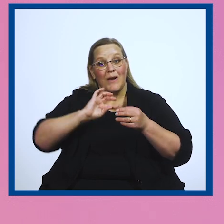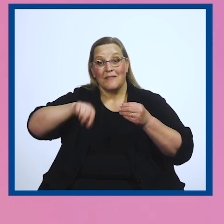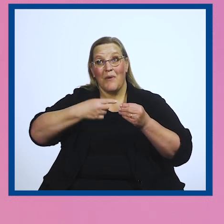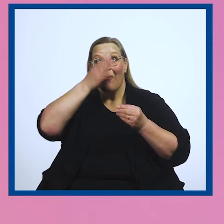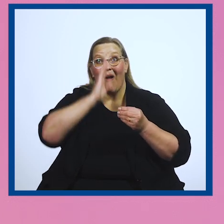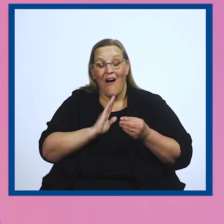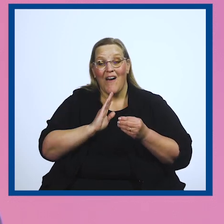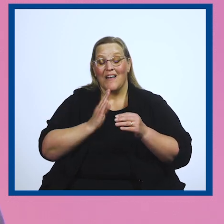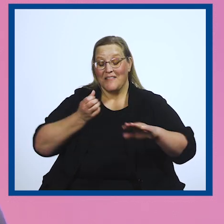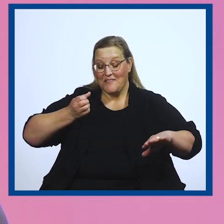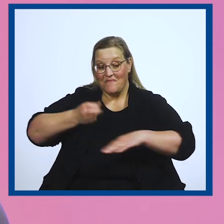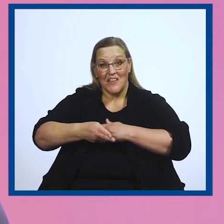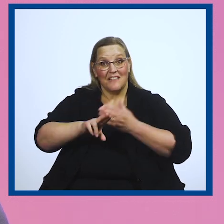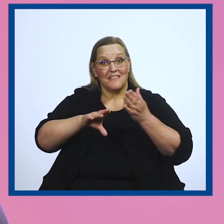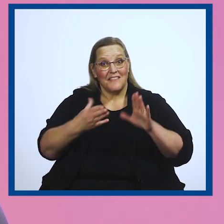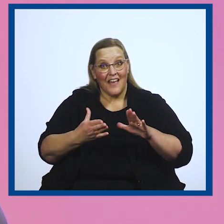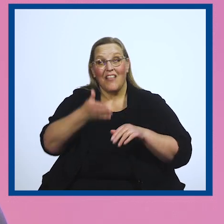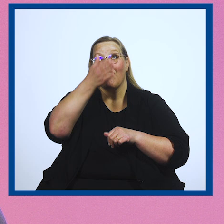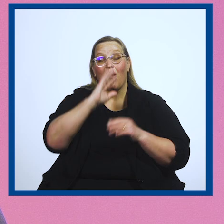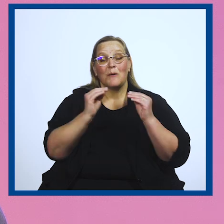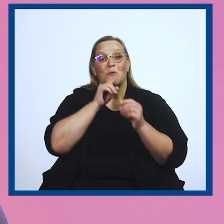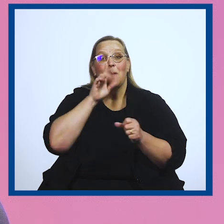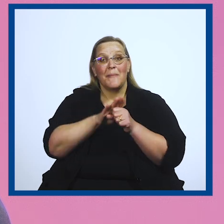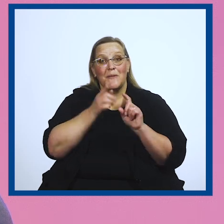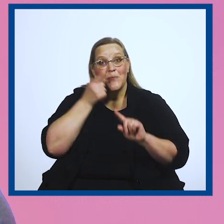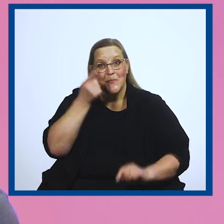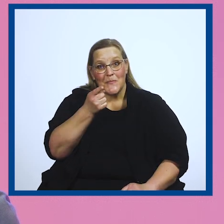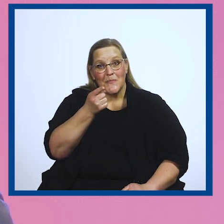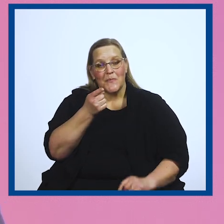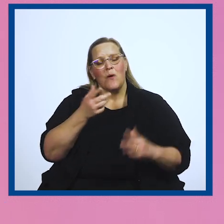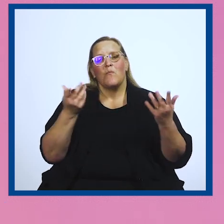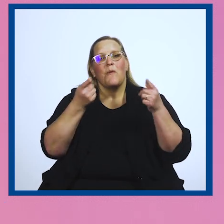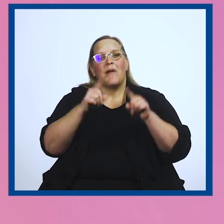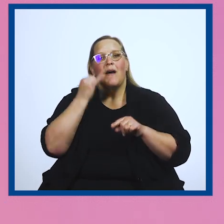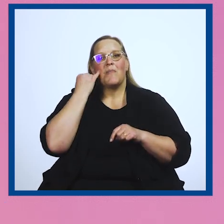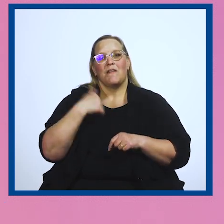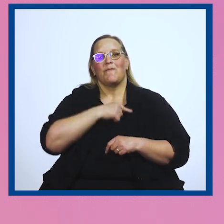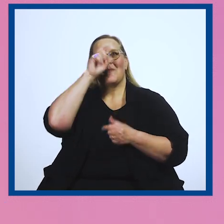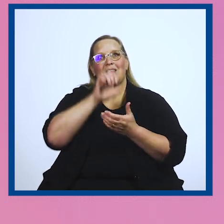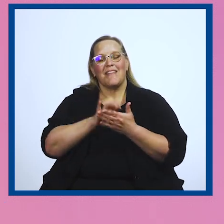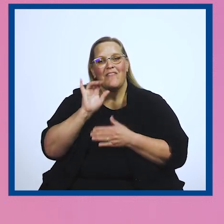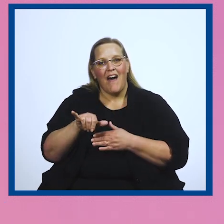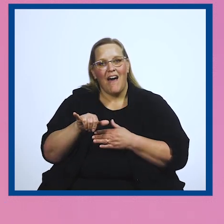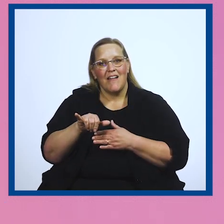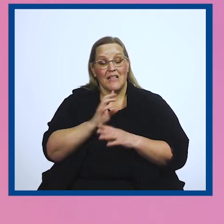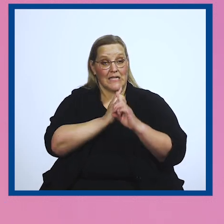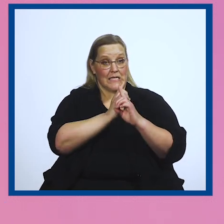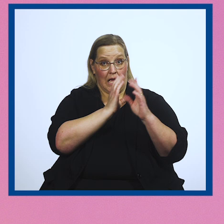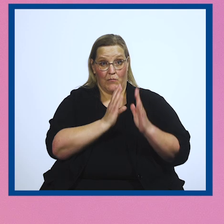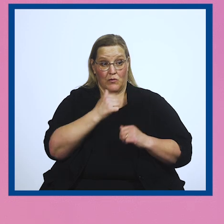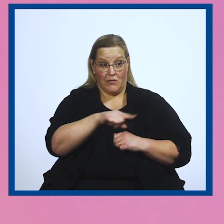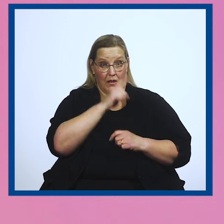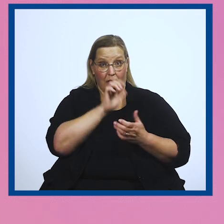defeated death. It's about God being more committed to you. What would happen if we believed it? Did these disciples really believe